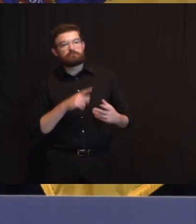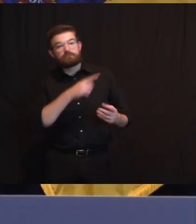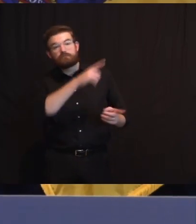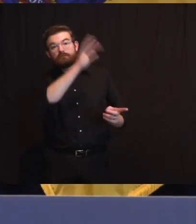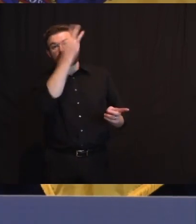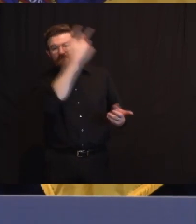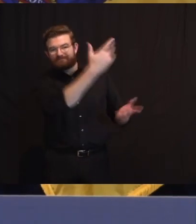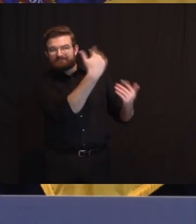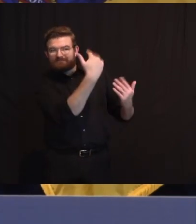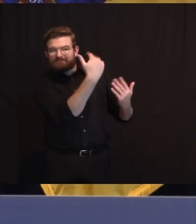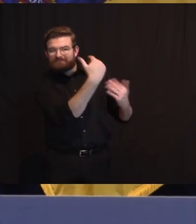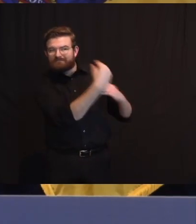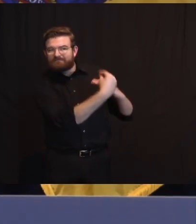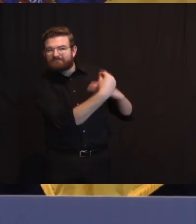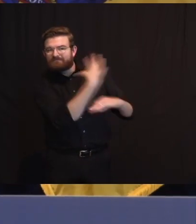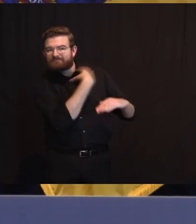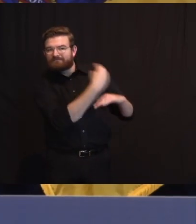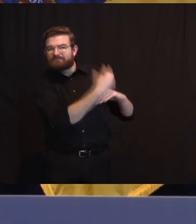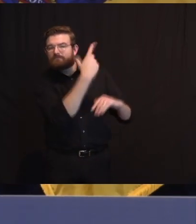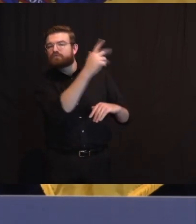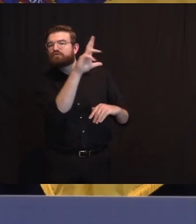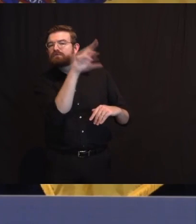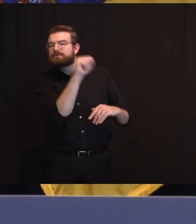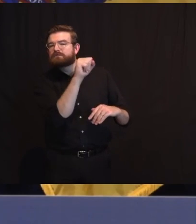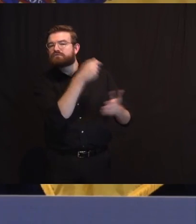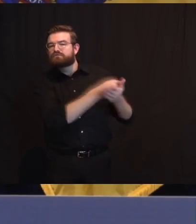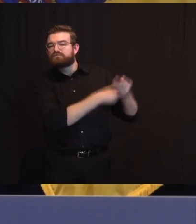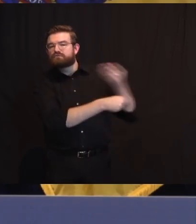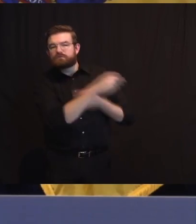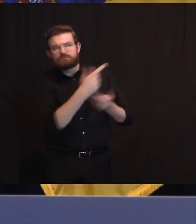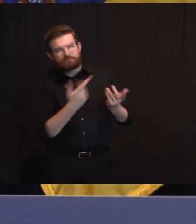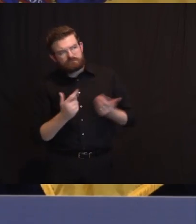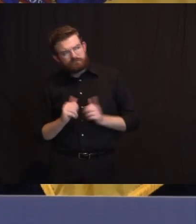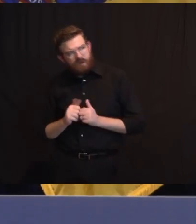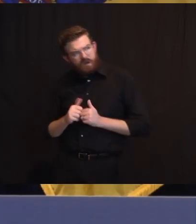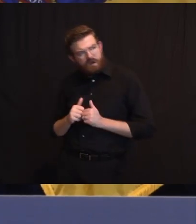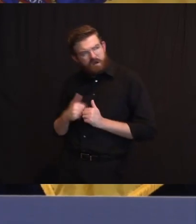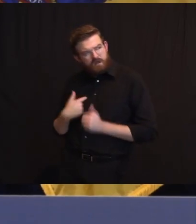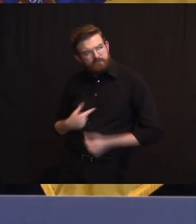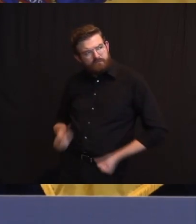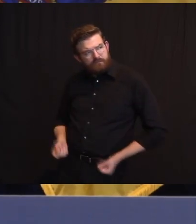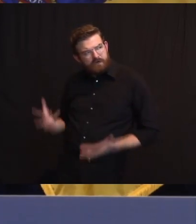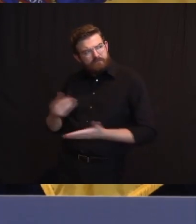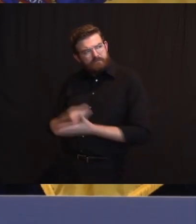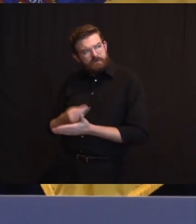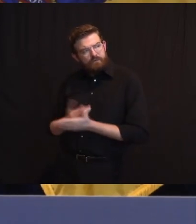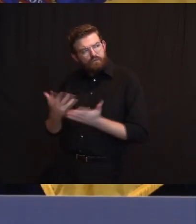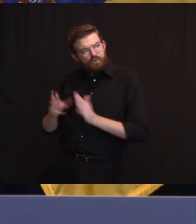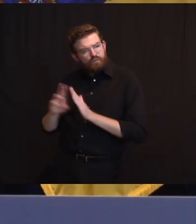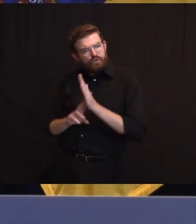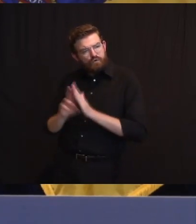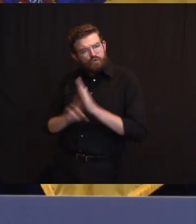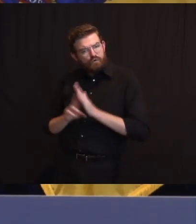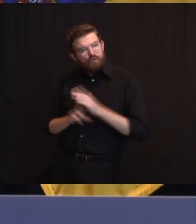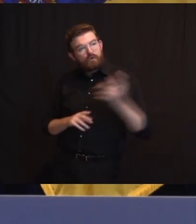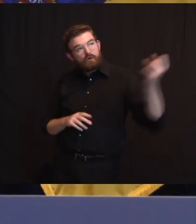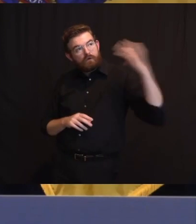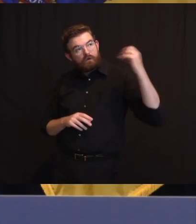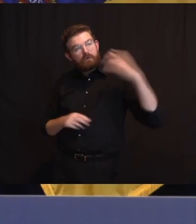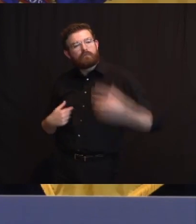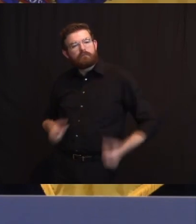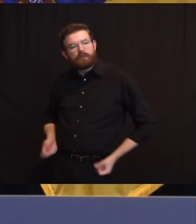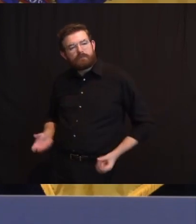Treasury in terms of how to spend that money. The second reason is we have allocated